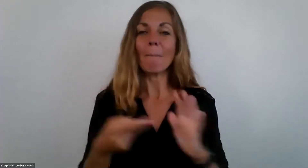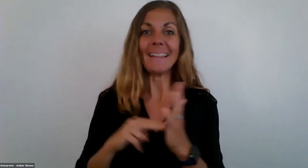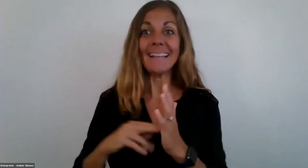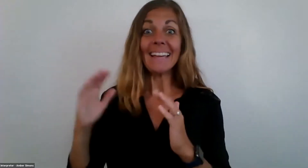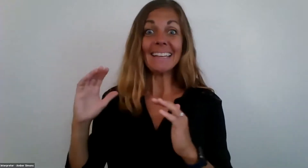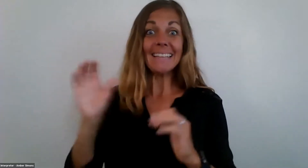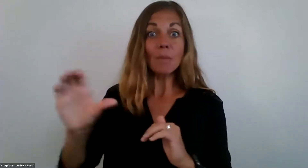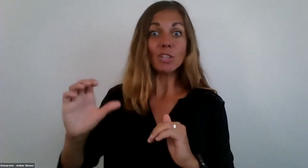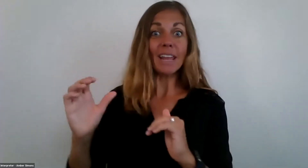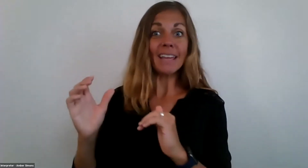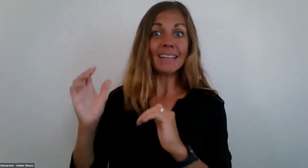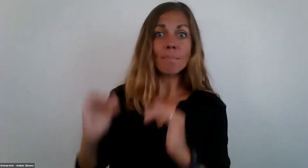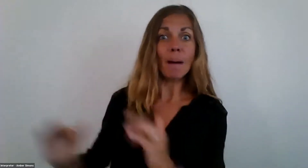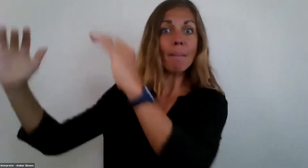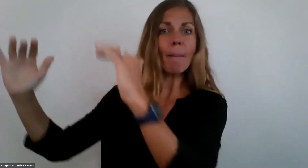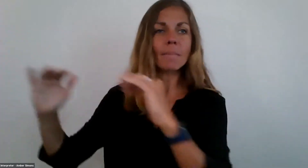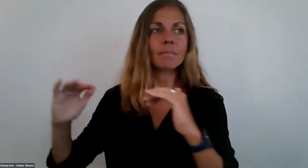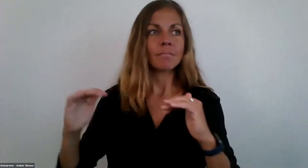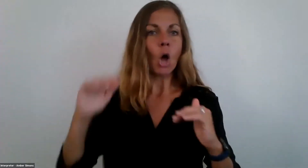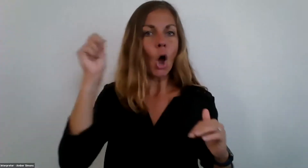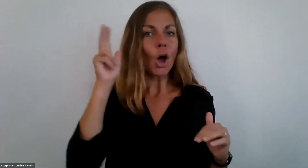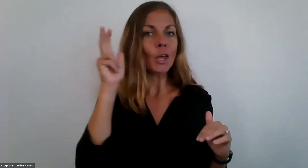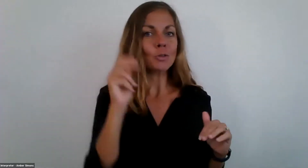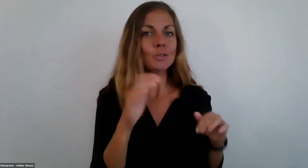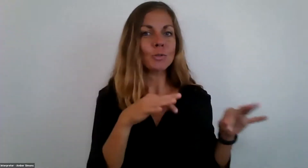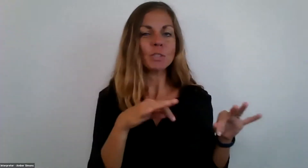captioning happened. But it is doable, absolutely.